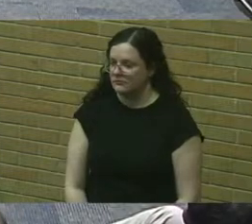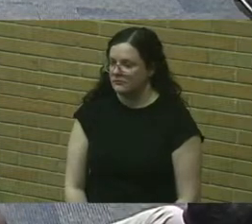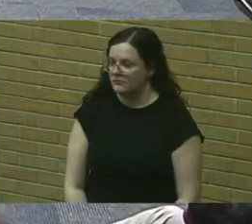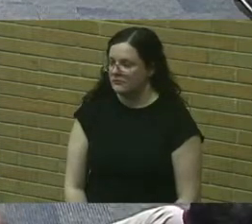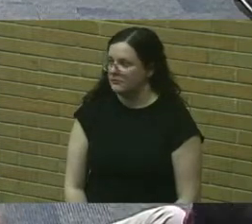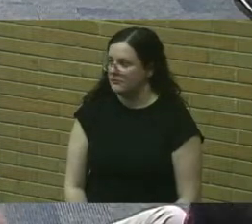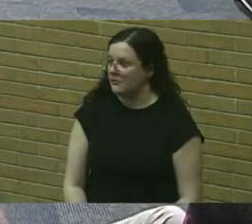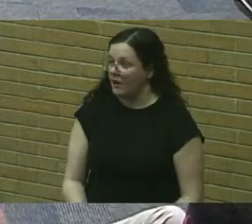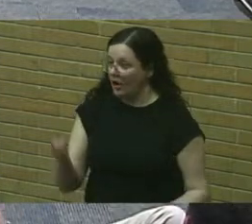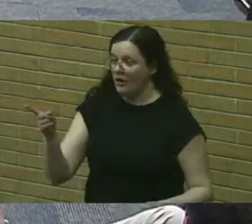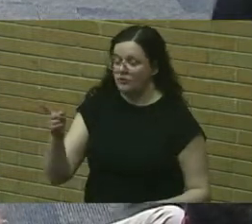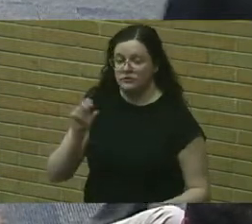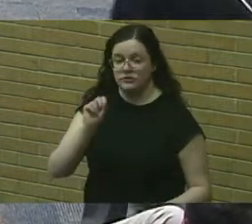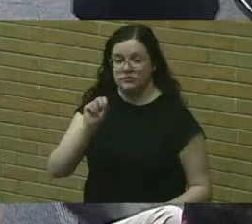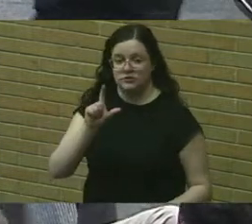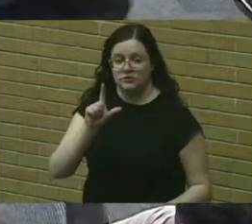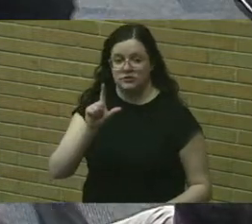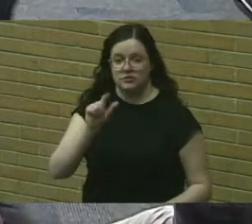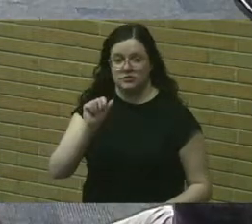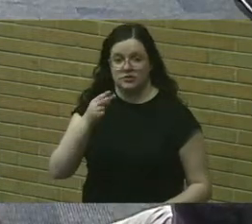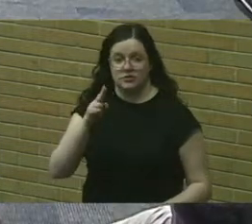Oh, yes, go ahead, Slajina.